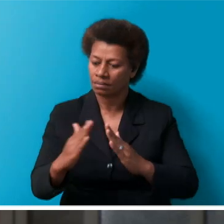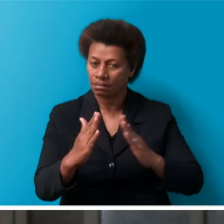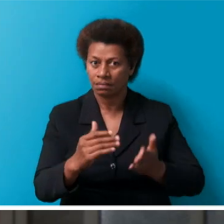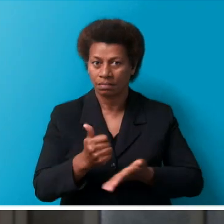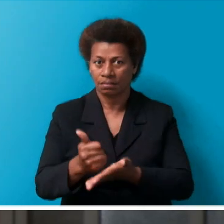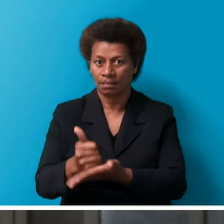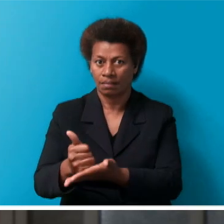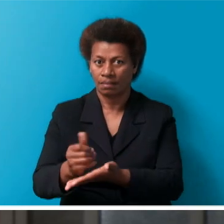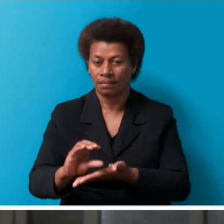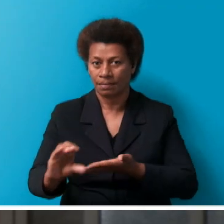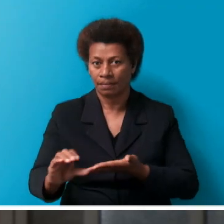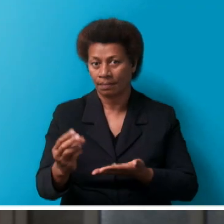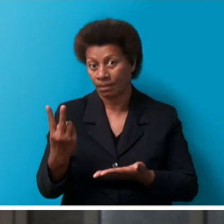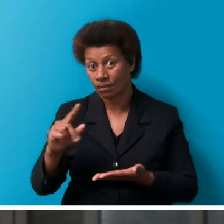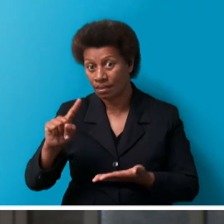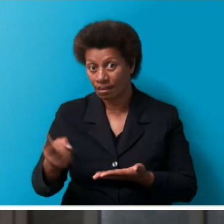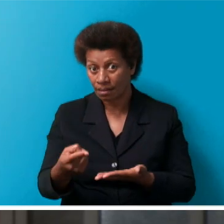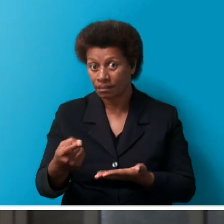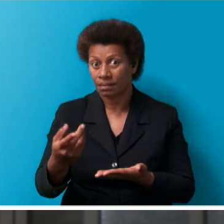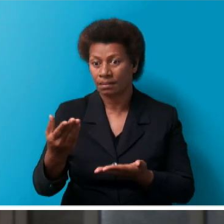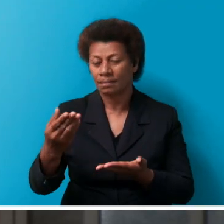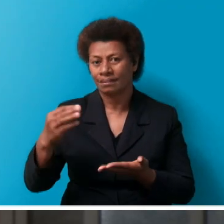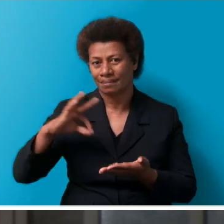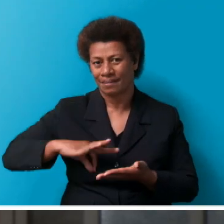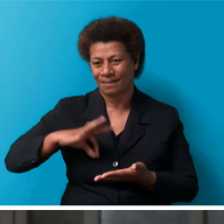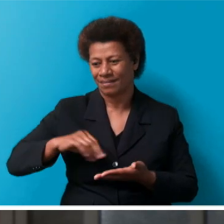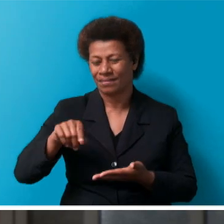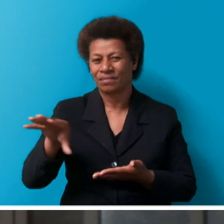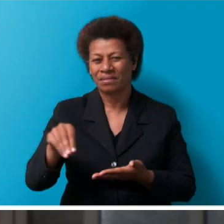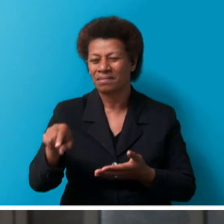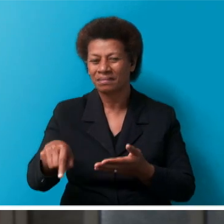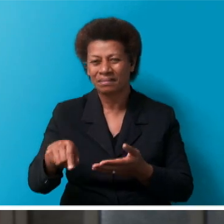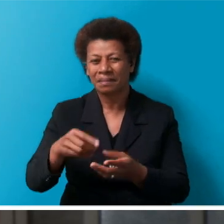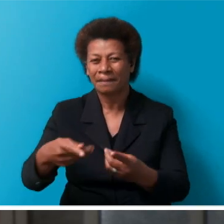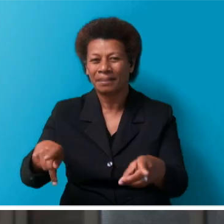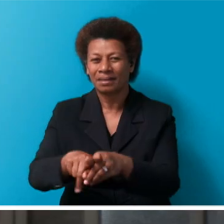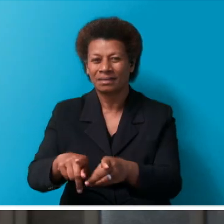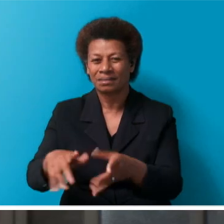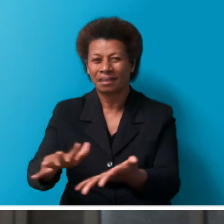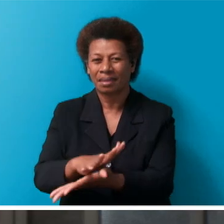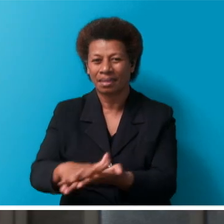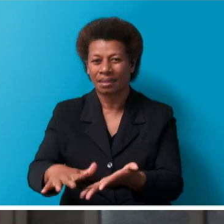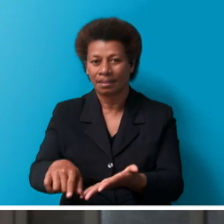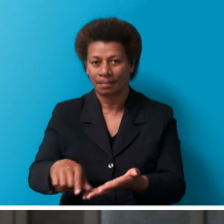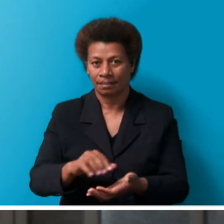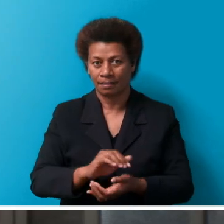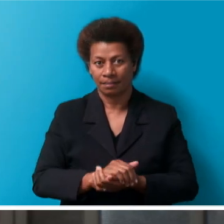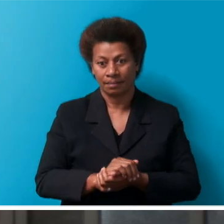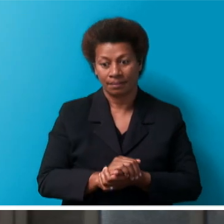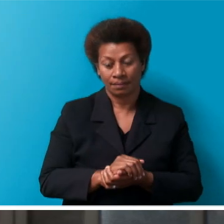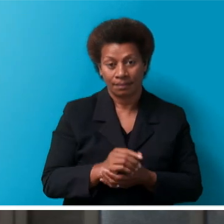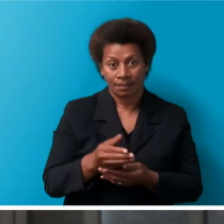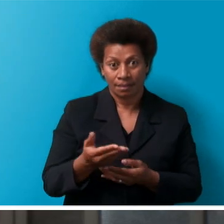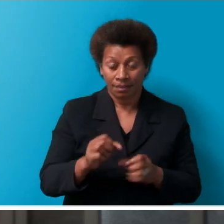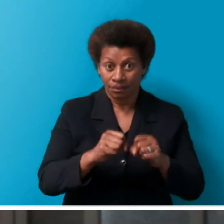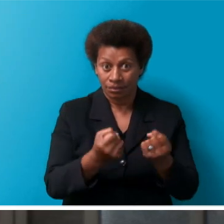selected 2,000 beneficiaries in affected areas. Social Justice Act review is on our legislative agenda.